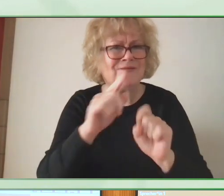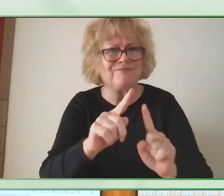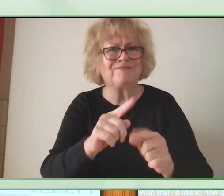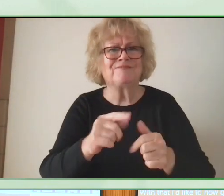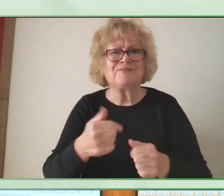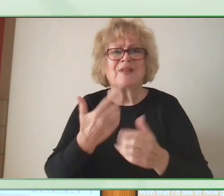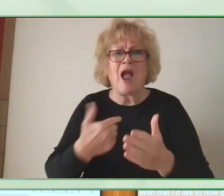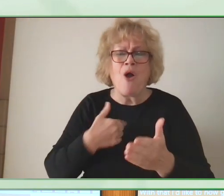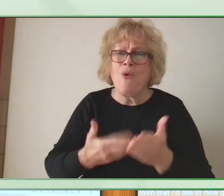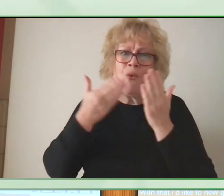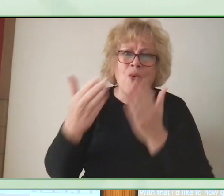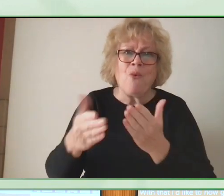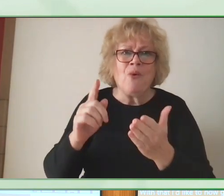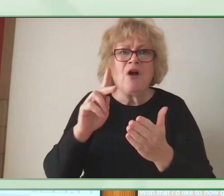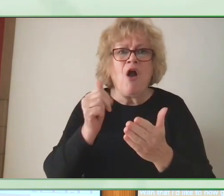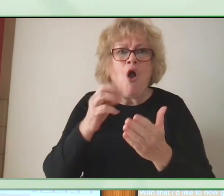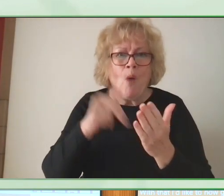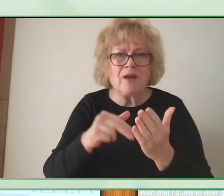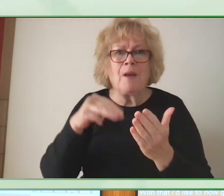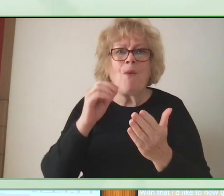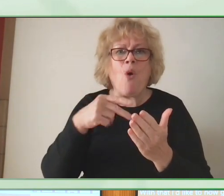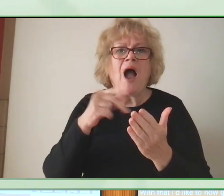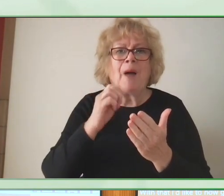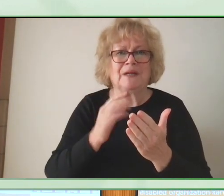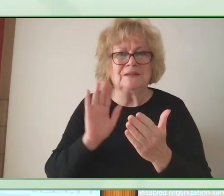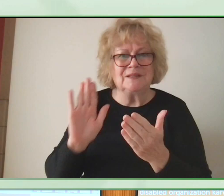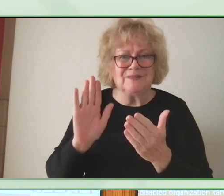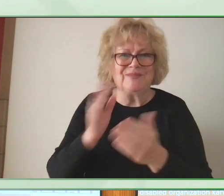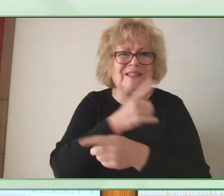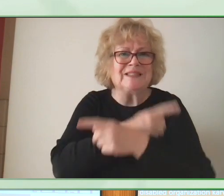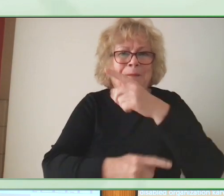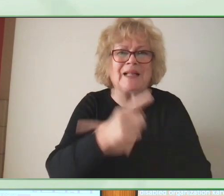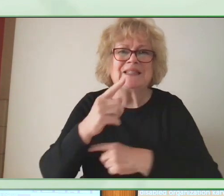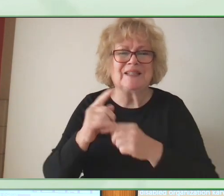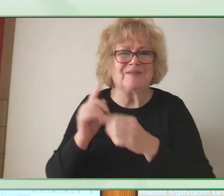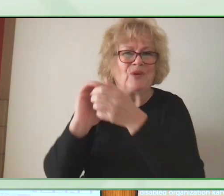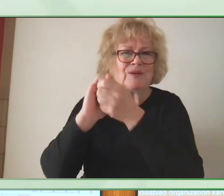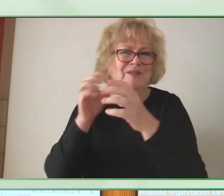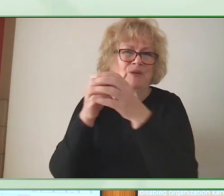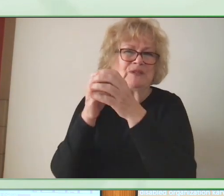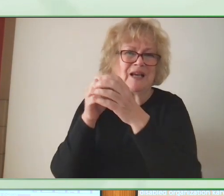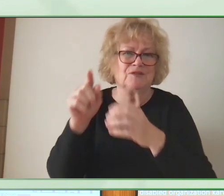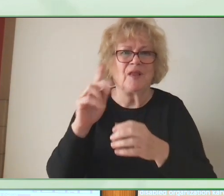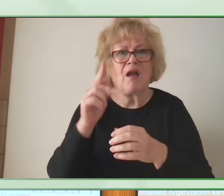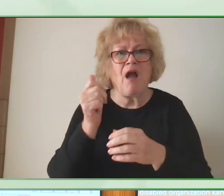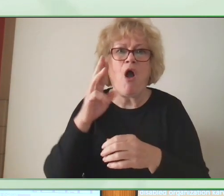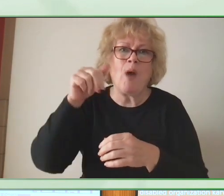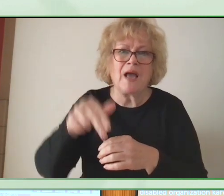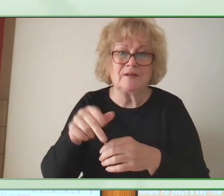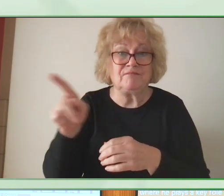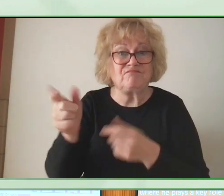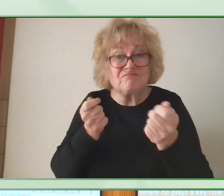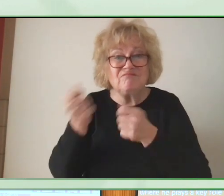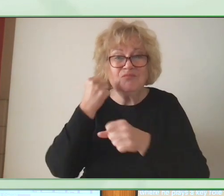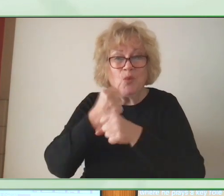key role in planning and implementing initiatives that empower people with disabilities. He has led the Yes We Can